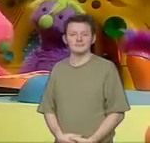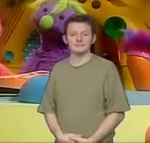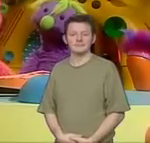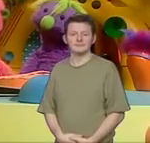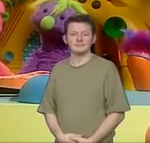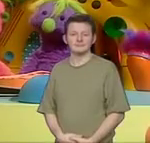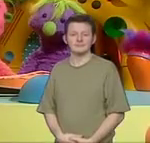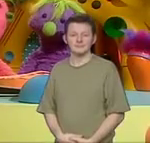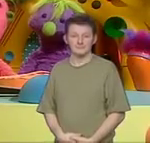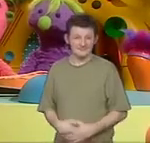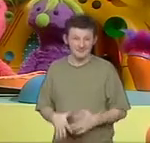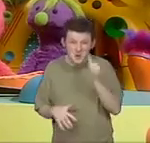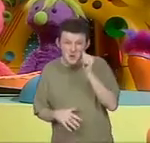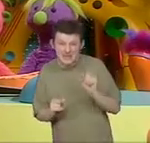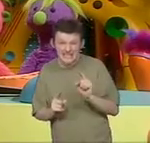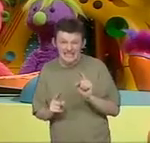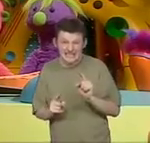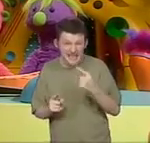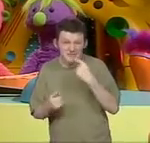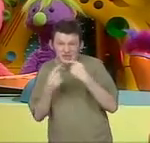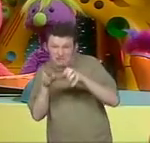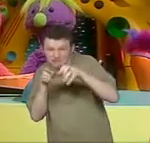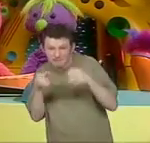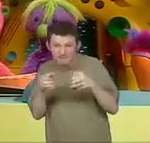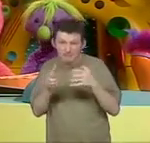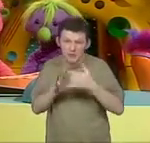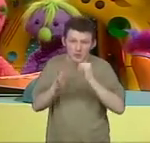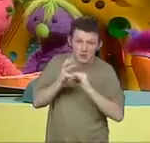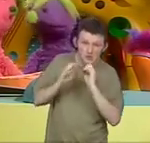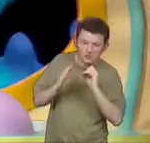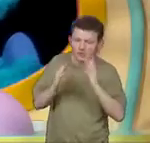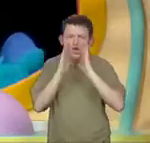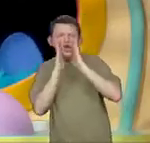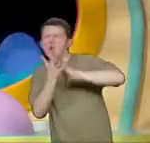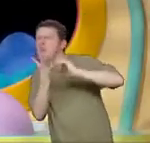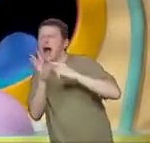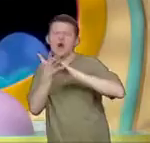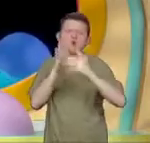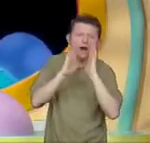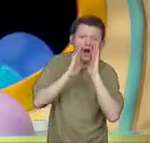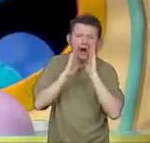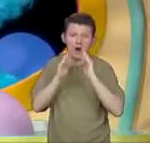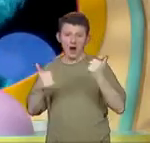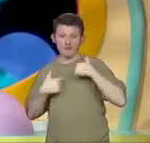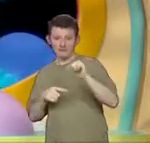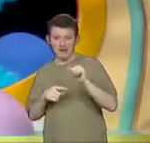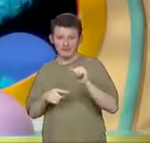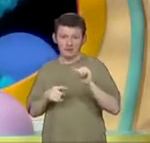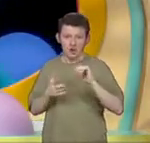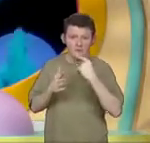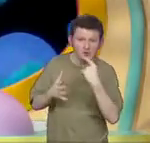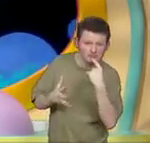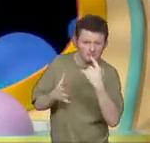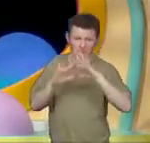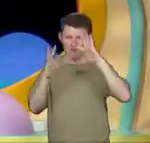Do you know what? That encyclopedia is a bit like the Hoobopedia, isn't it, Hubba Hubba? You're right, Groove. My great